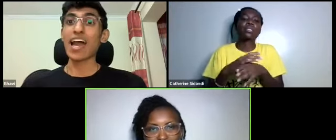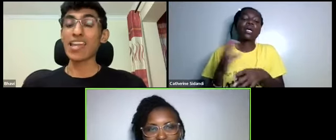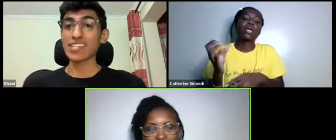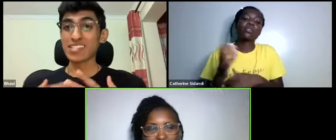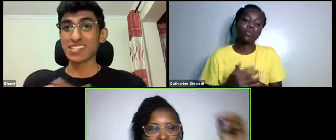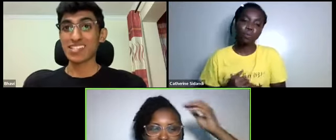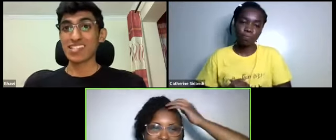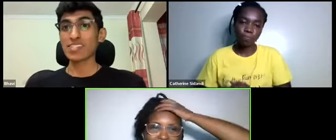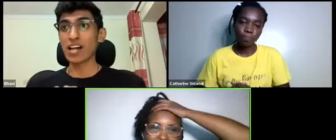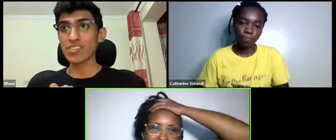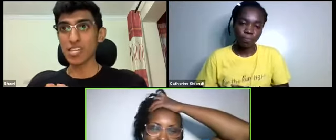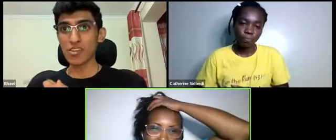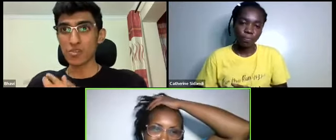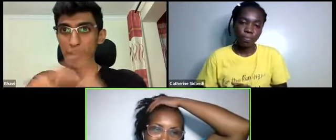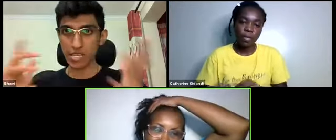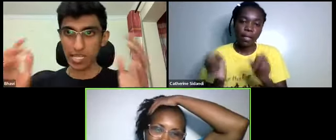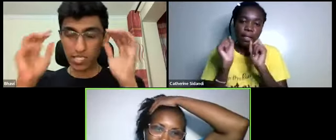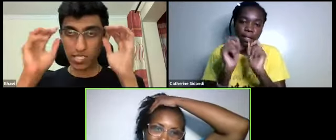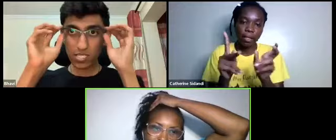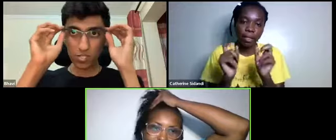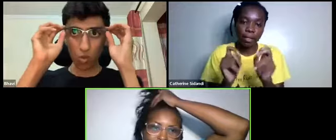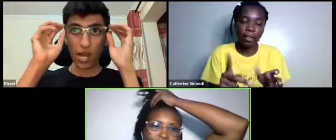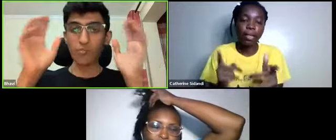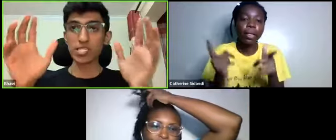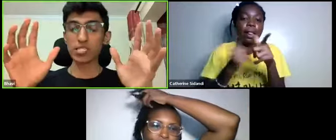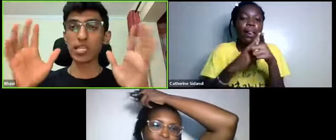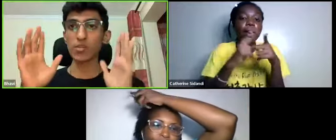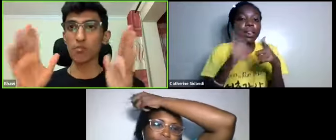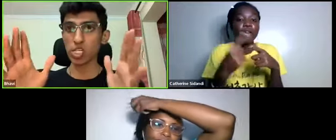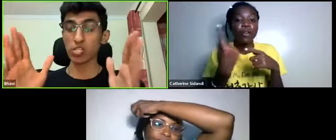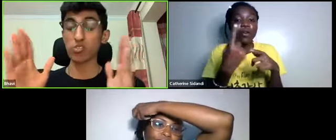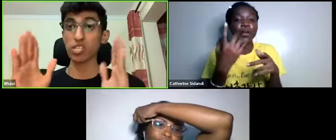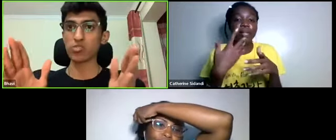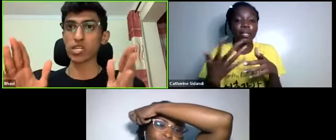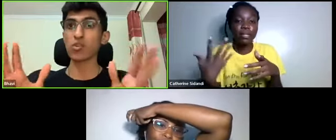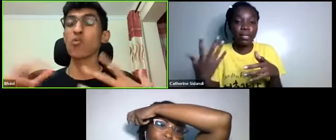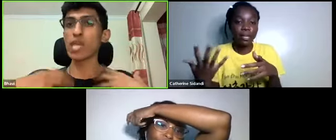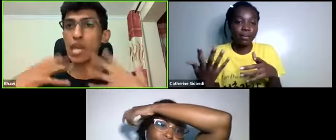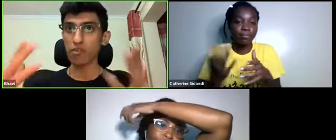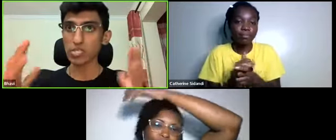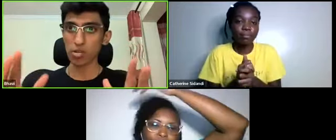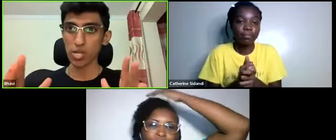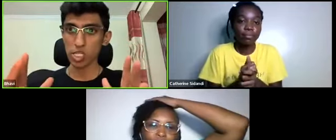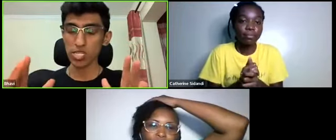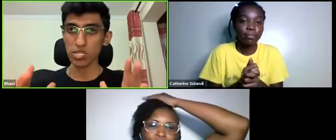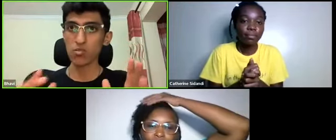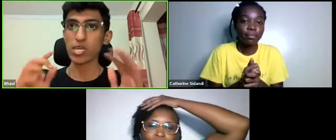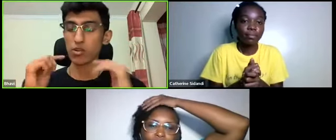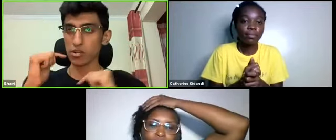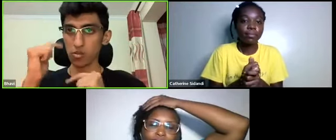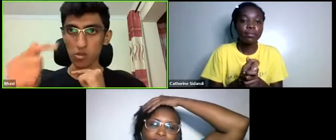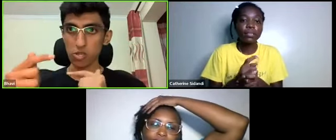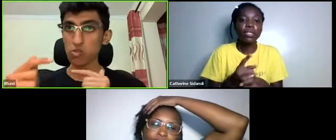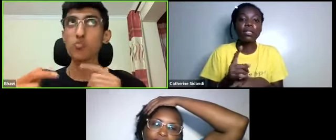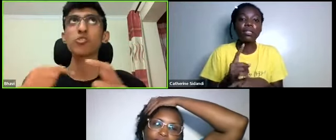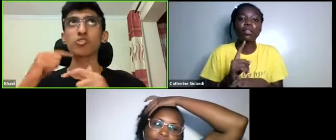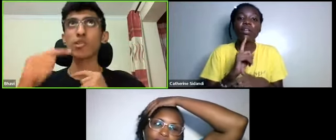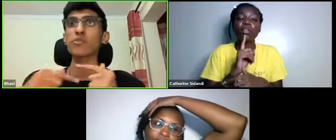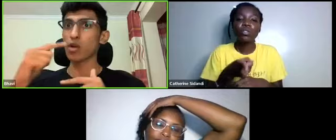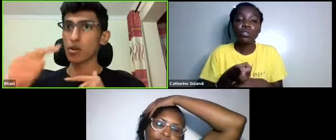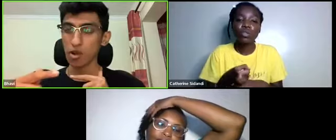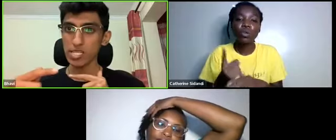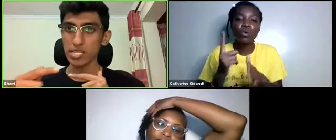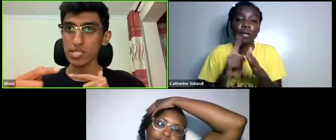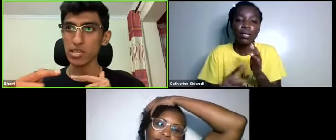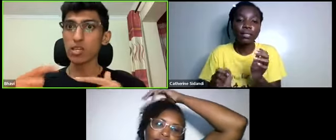Okay. And the other thing regarding leads, so what happens is there's a budget you need to set, or we advise you on a budget. Usually